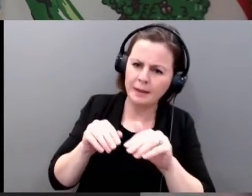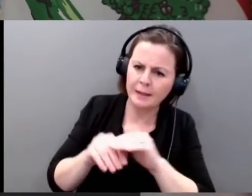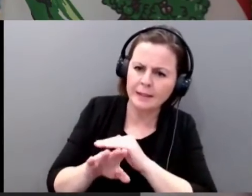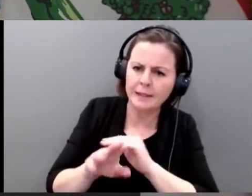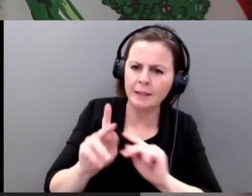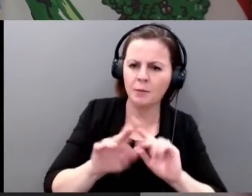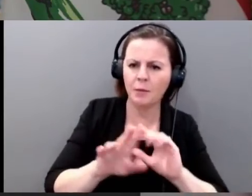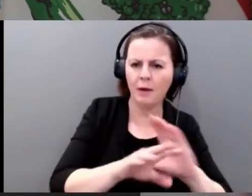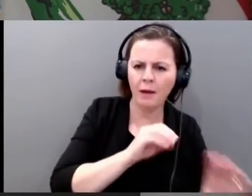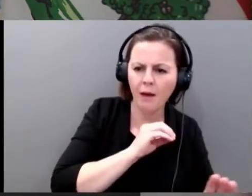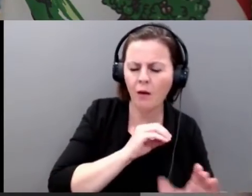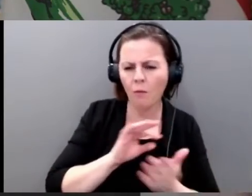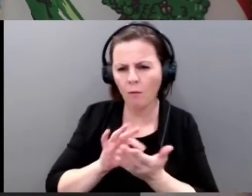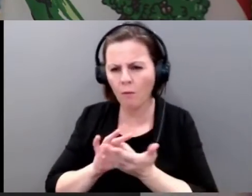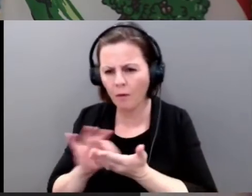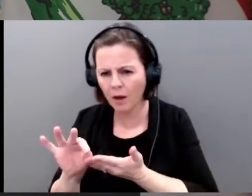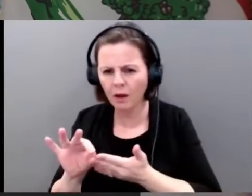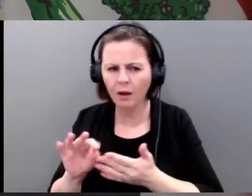noticed that